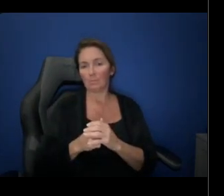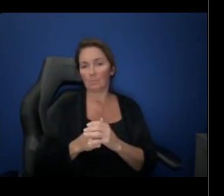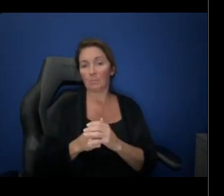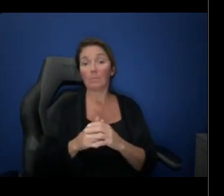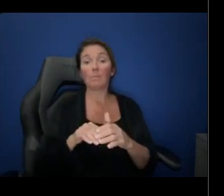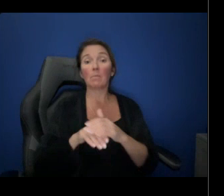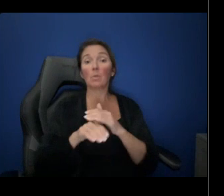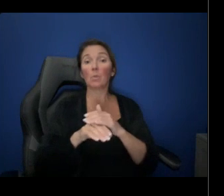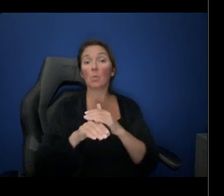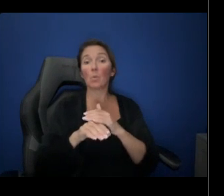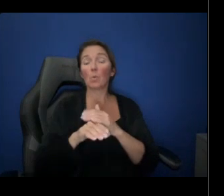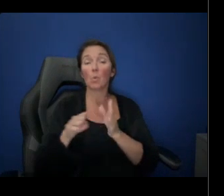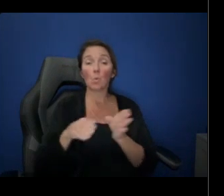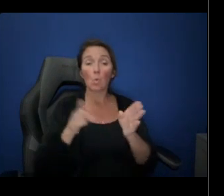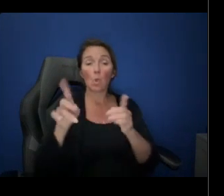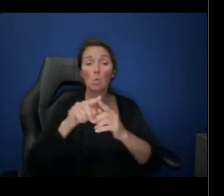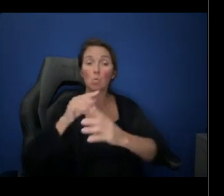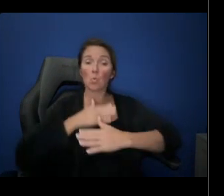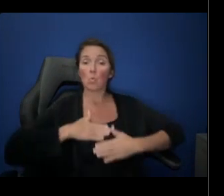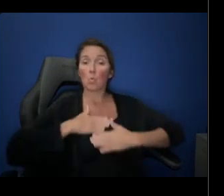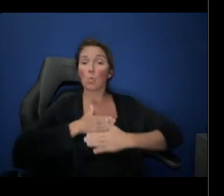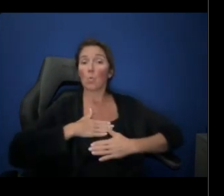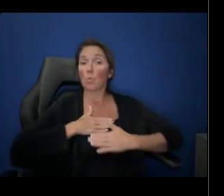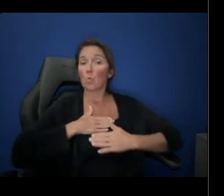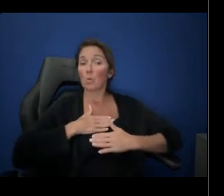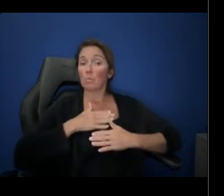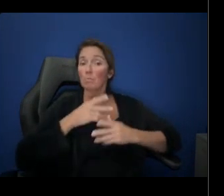Accessible routes to recreational facilities.